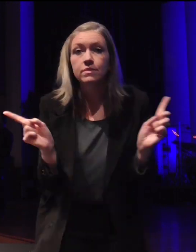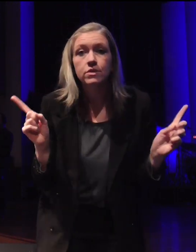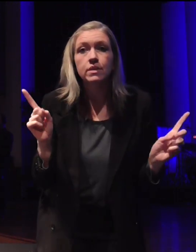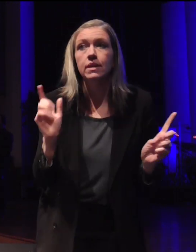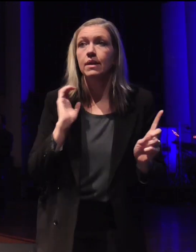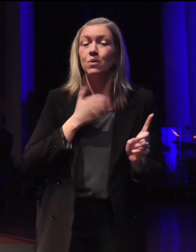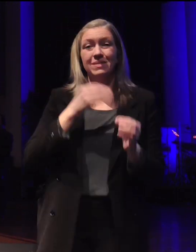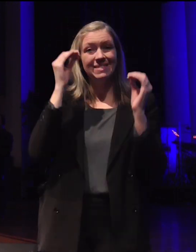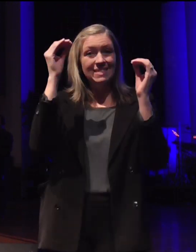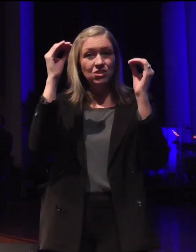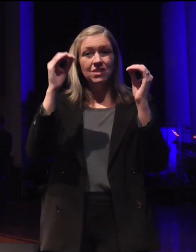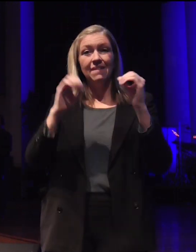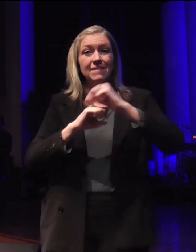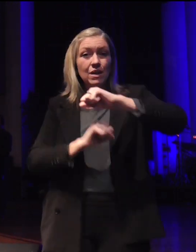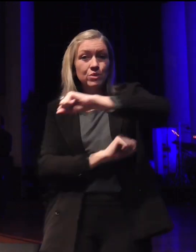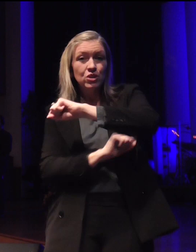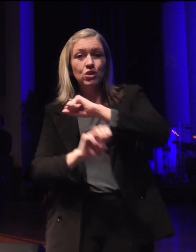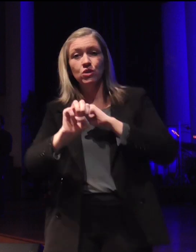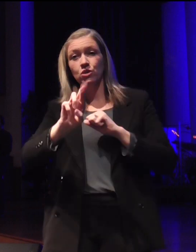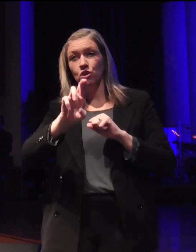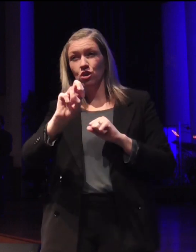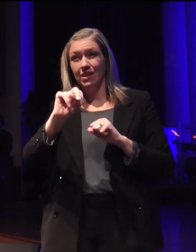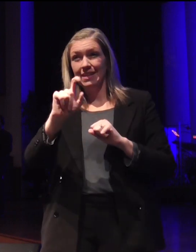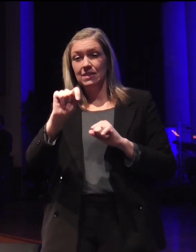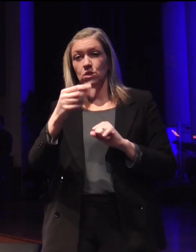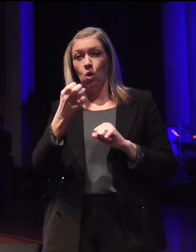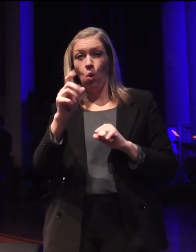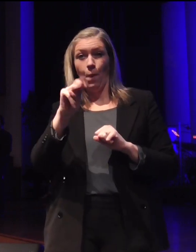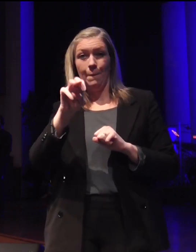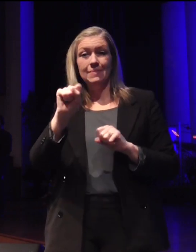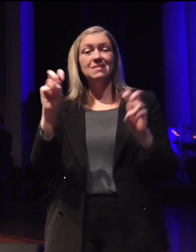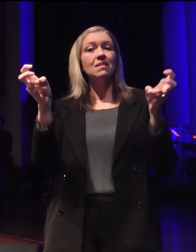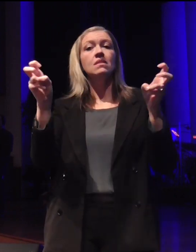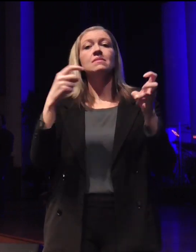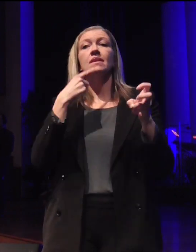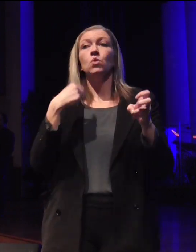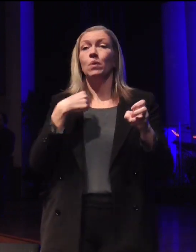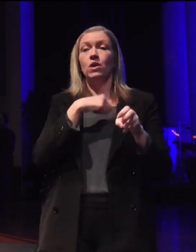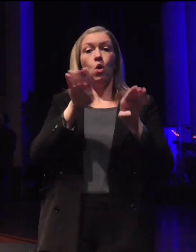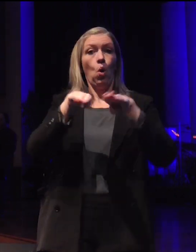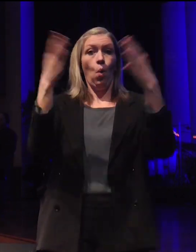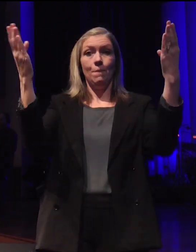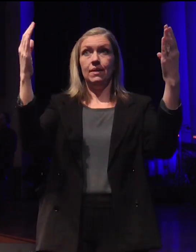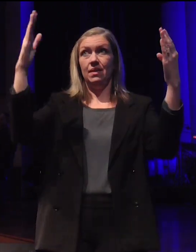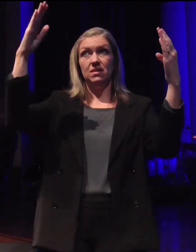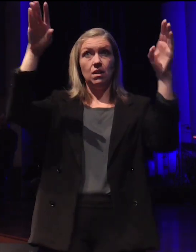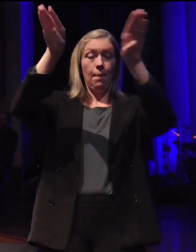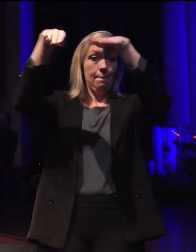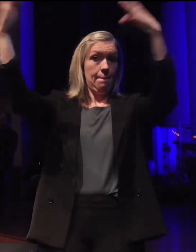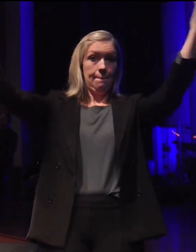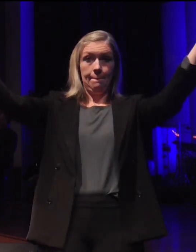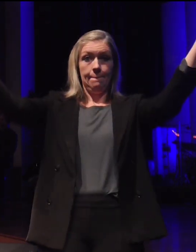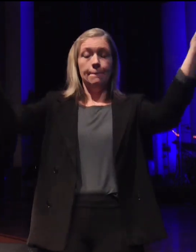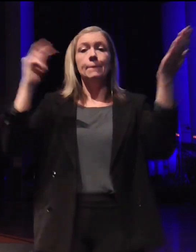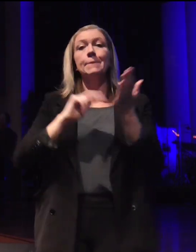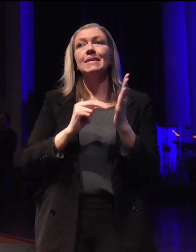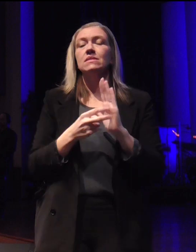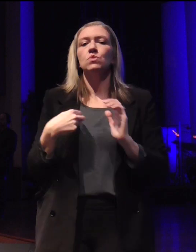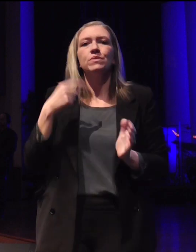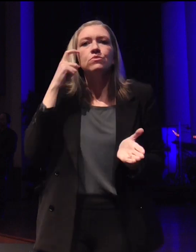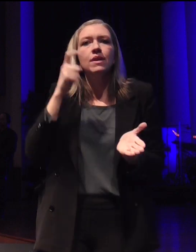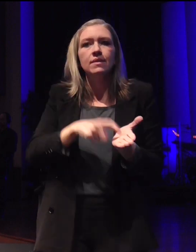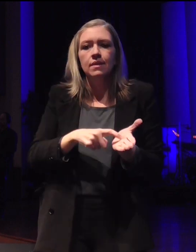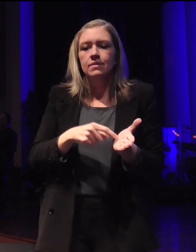teaching, our founder, Ernest Holmes, said we are open at the top. What does that mean? It means that we recognize that we